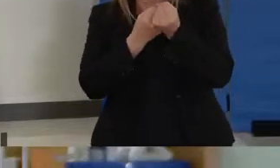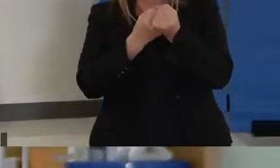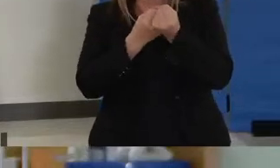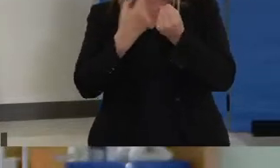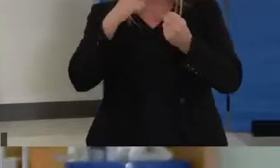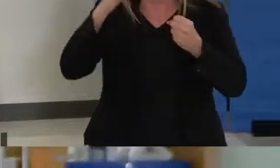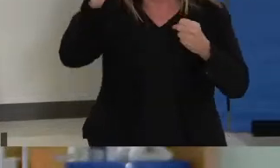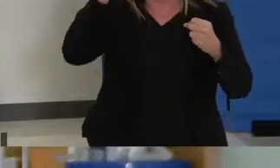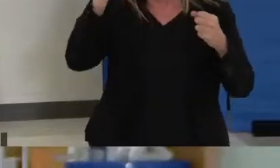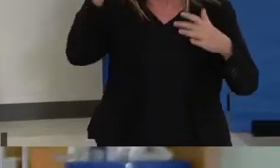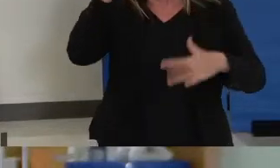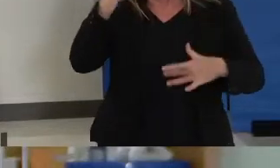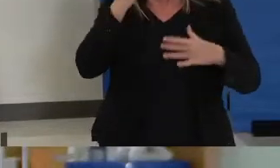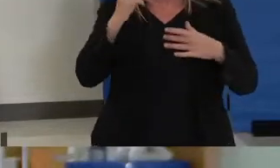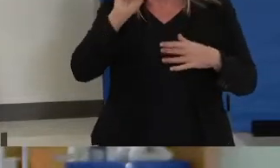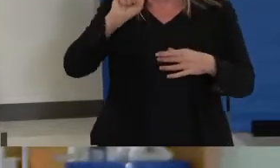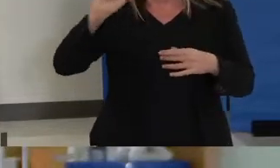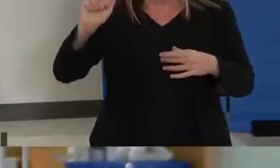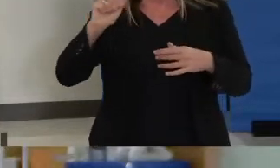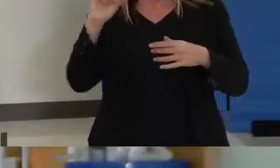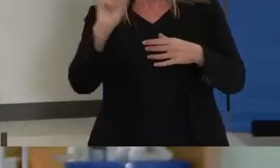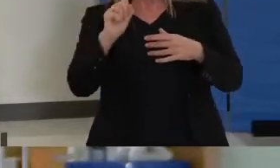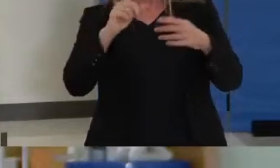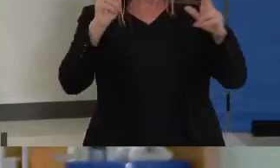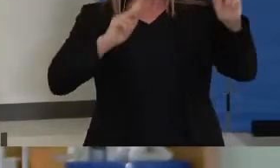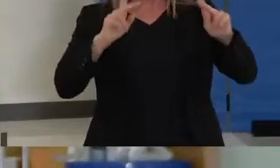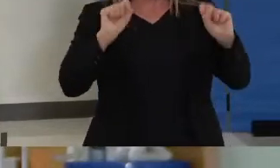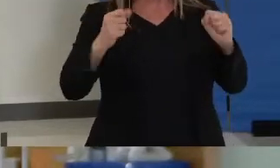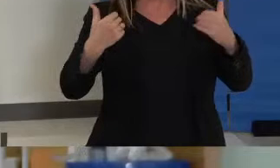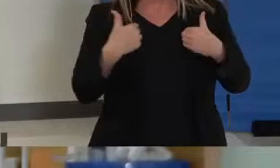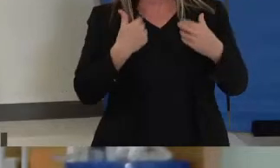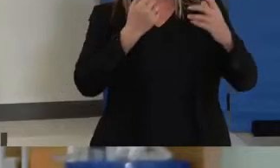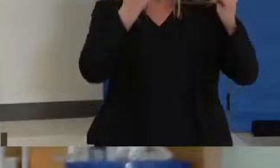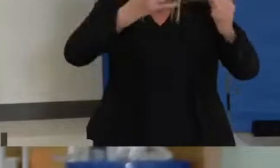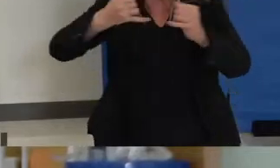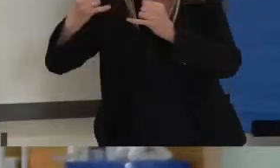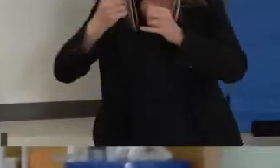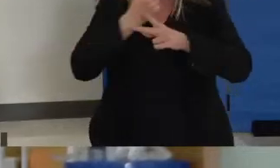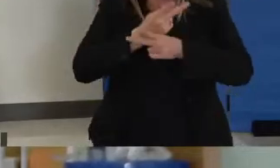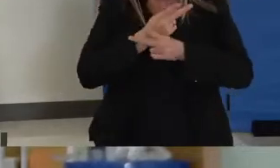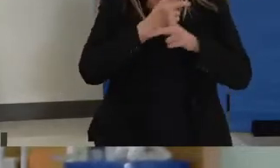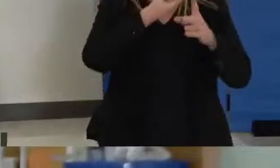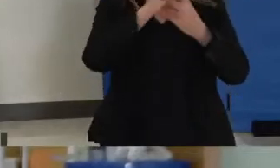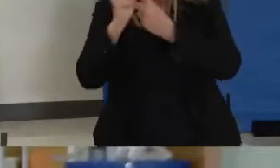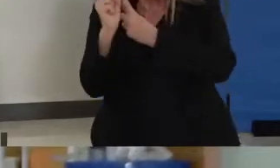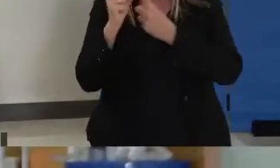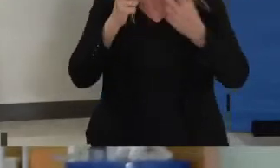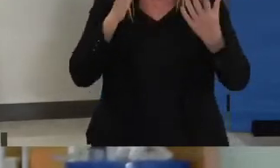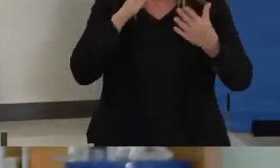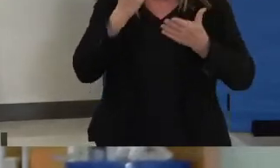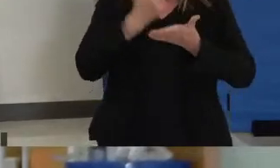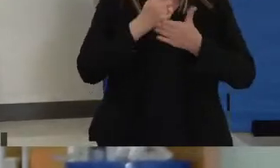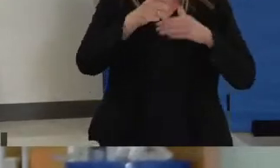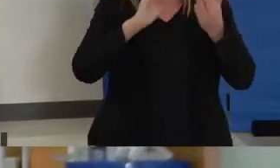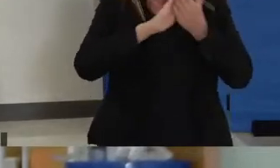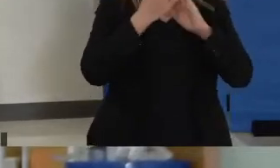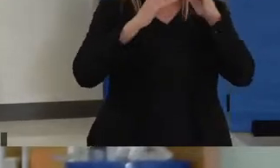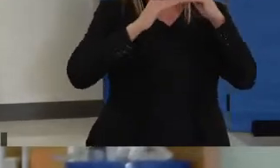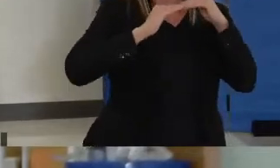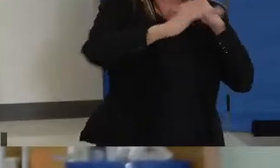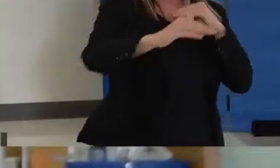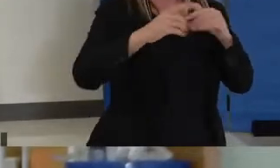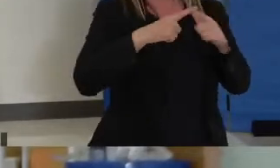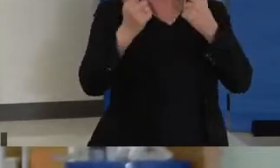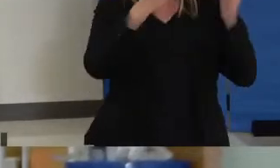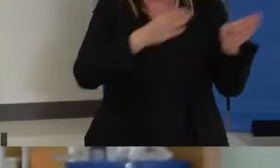for mental illness and substance abuse, where clients can have individualized care settings that will help them stabilize and then be able to plan forward for their